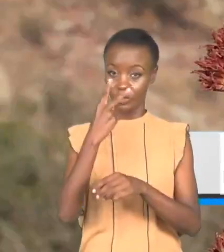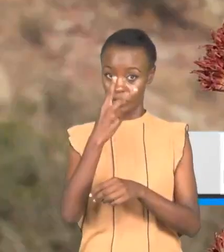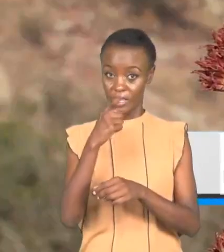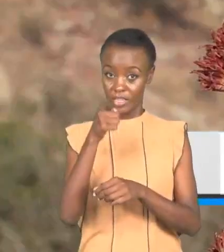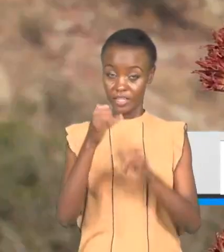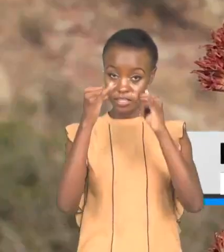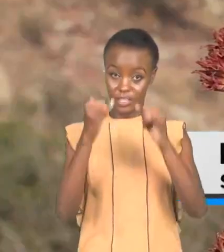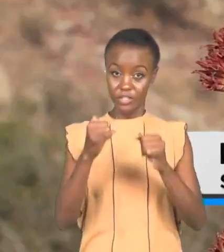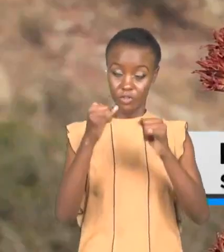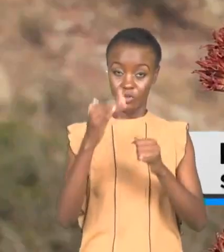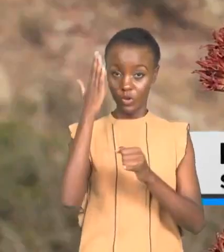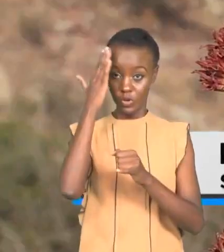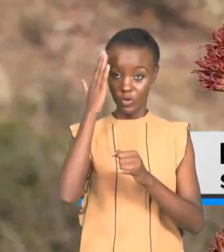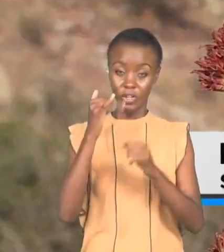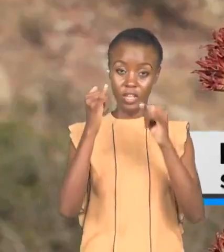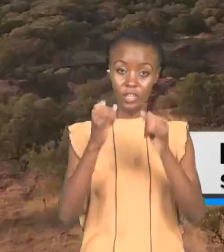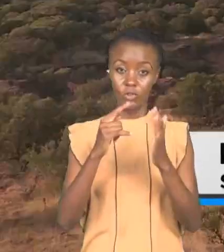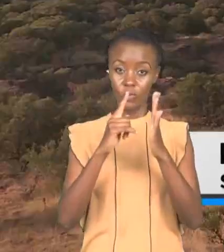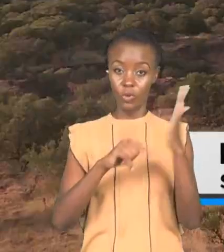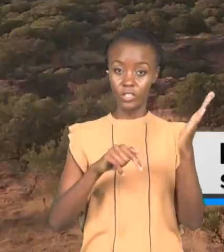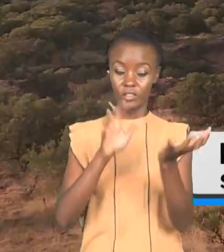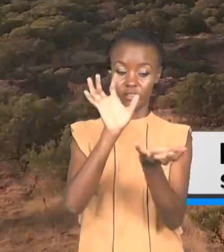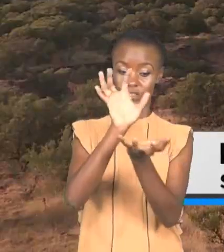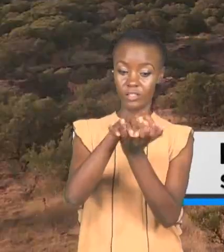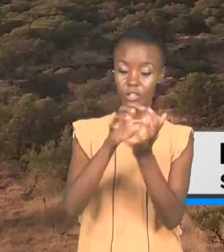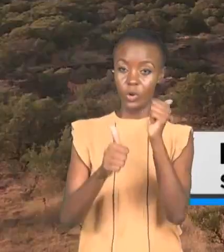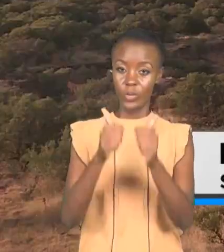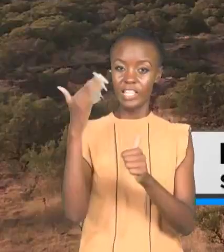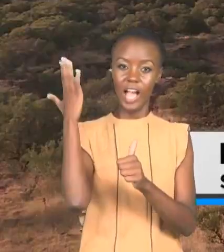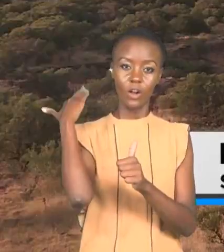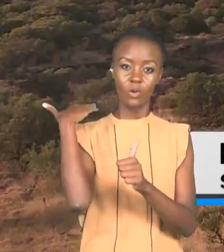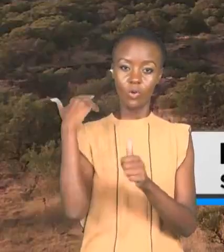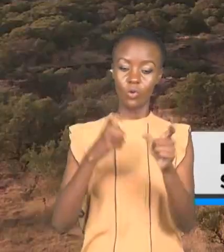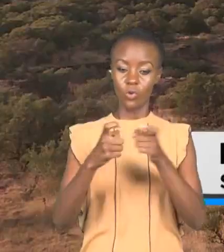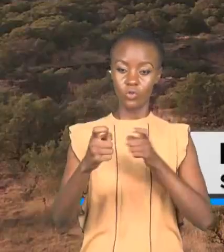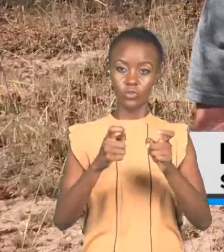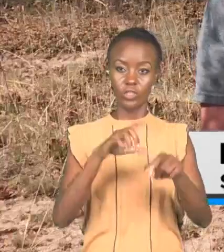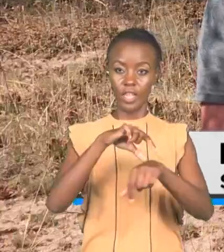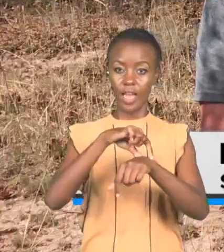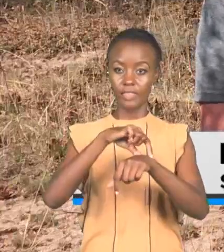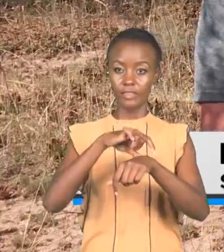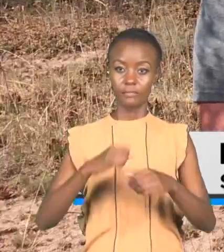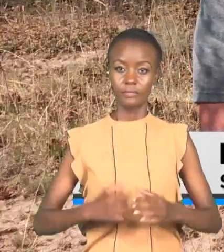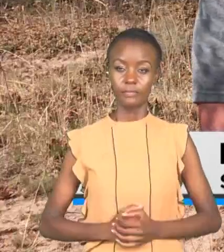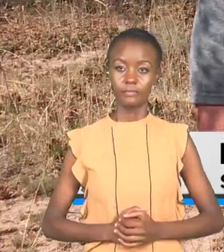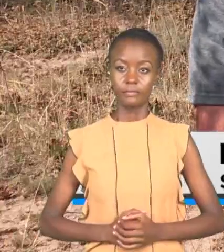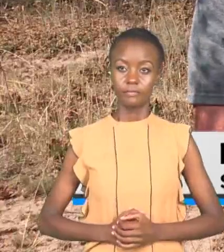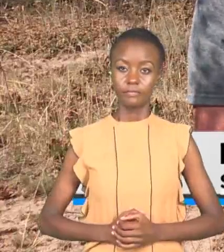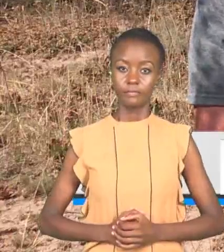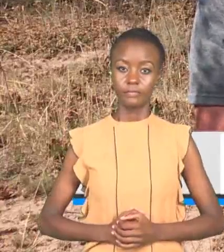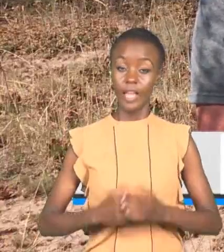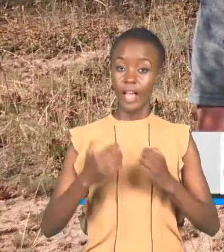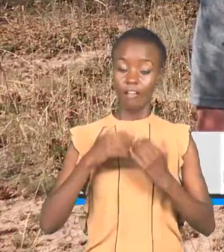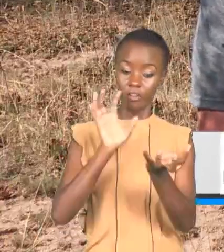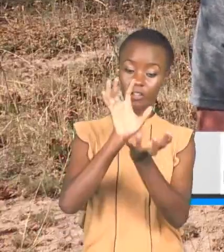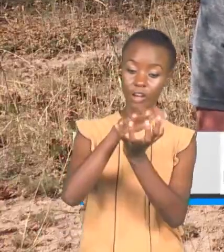was one of the earliest relatives of modern crocodiles, which were the dominant carnivores on Earth at the time. Imagine a crocodile